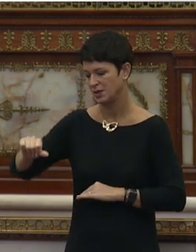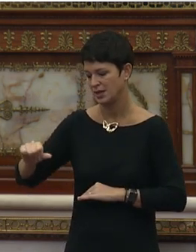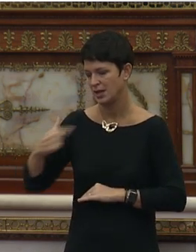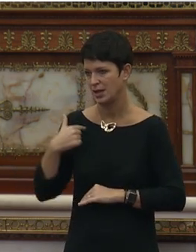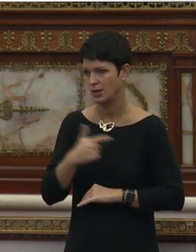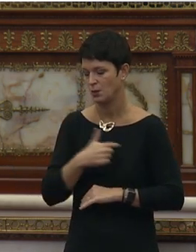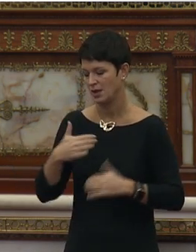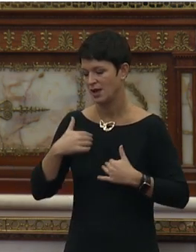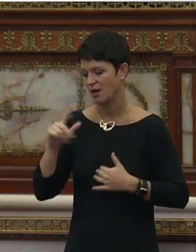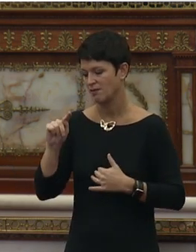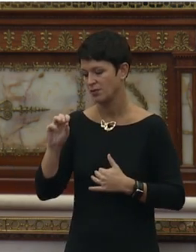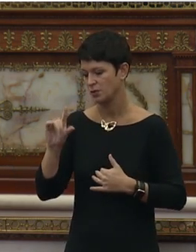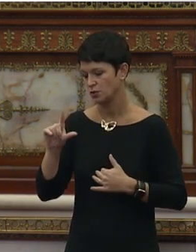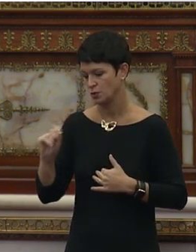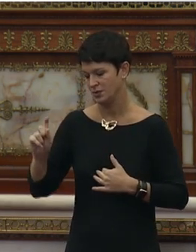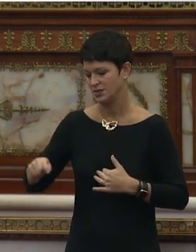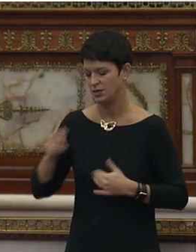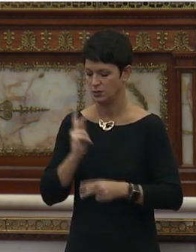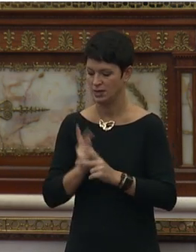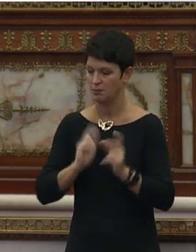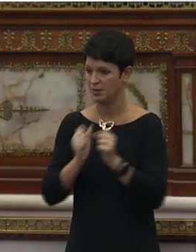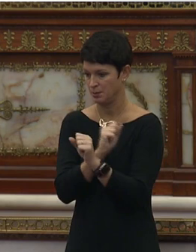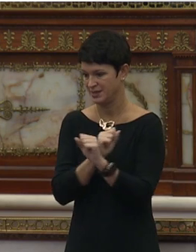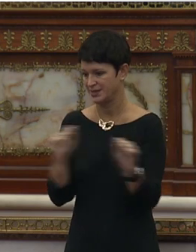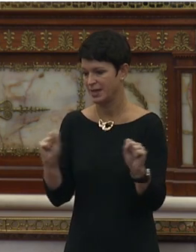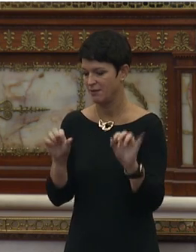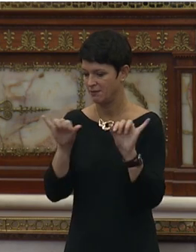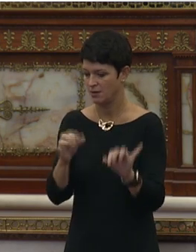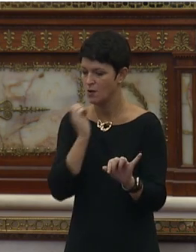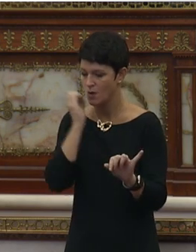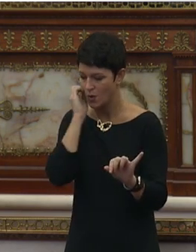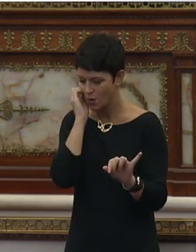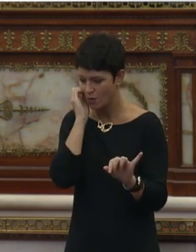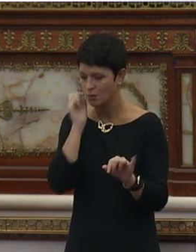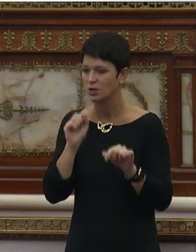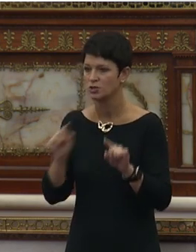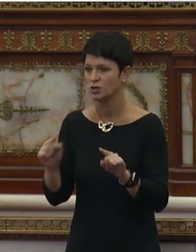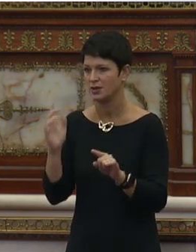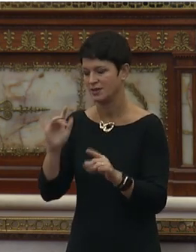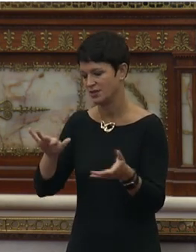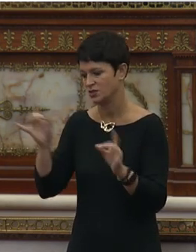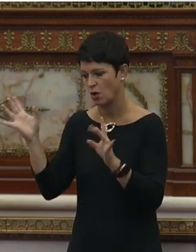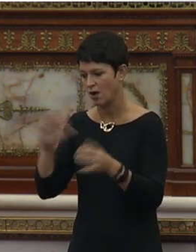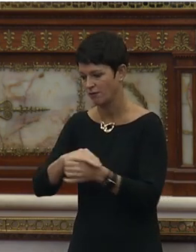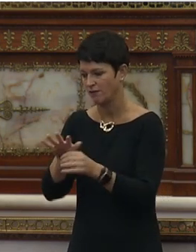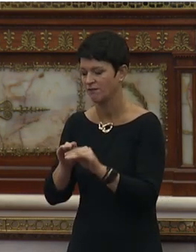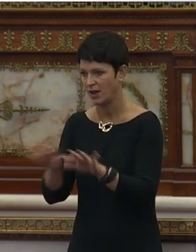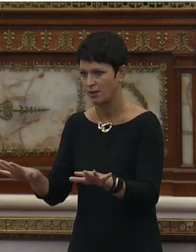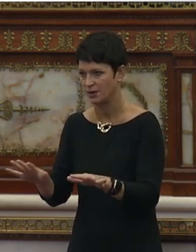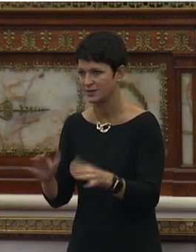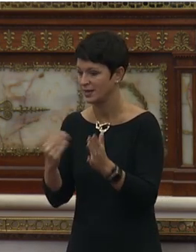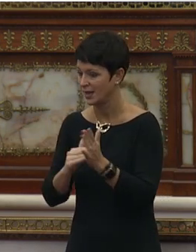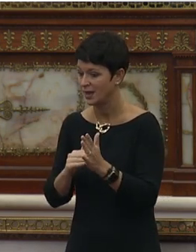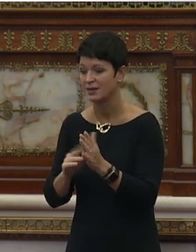have the tools we need to keep people safely housed in the face of this deadly virus that is once again gaining steam. And as we head